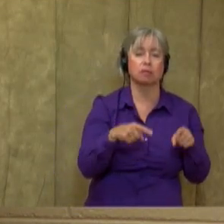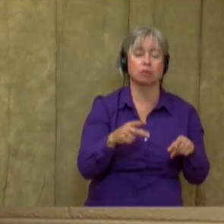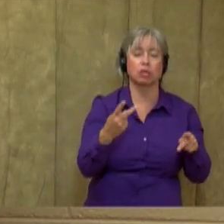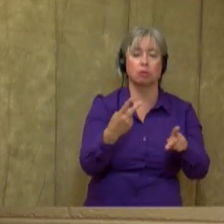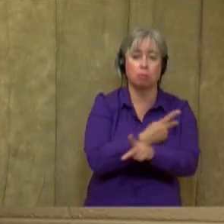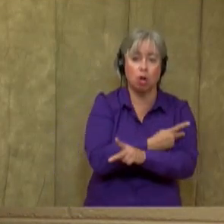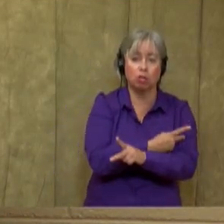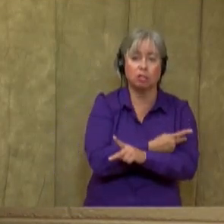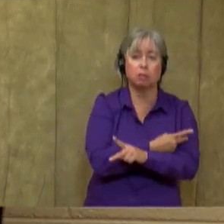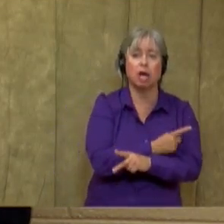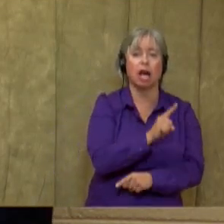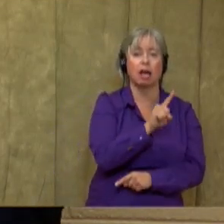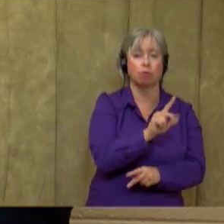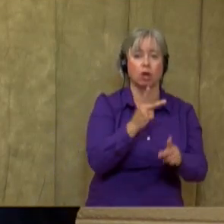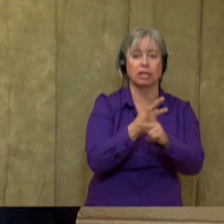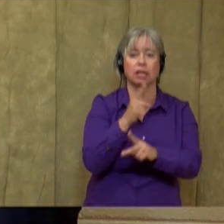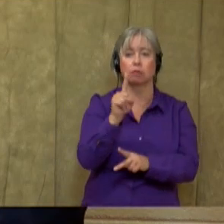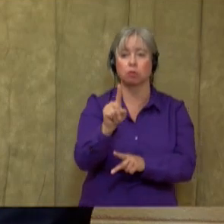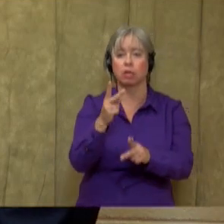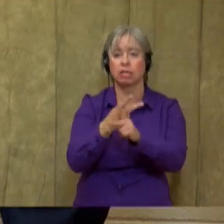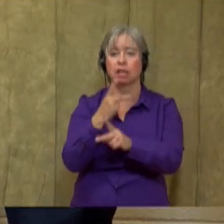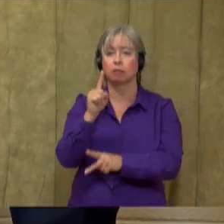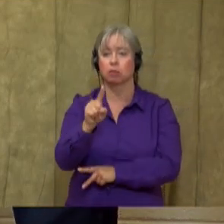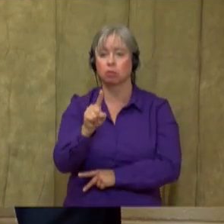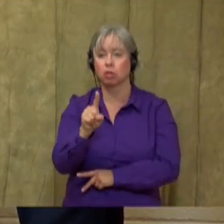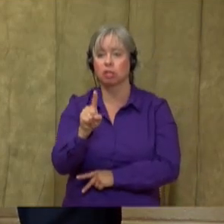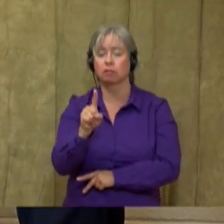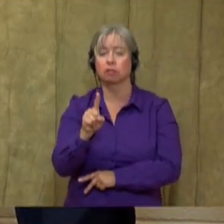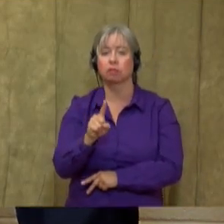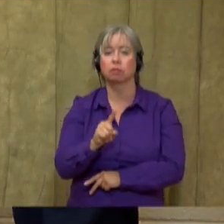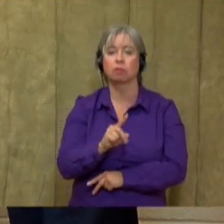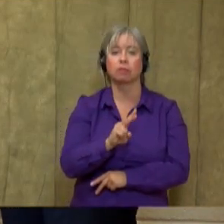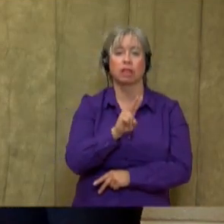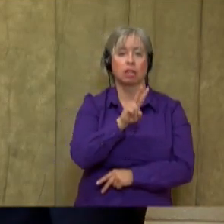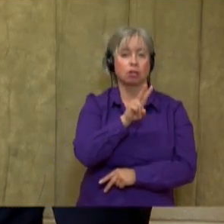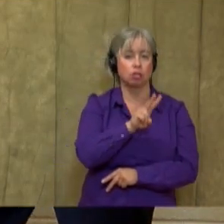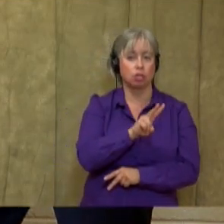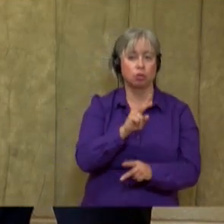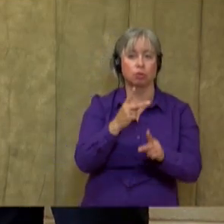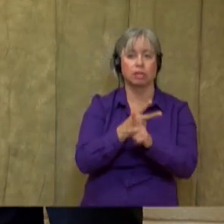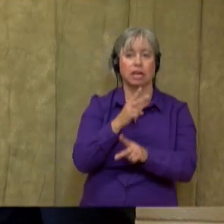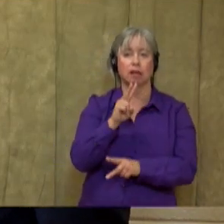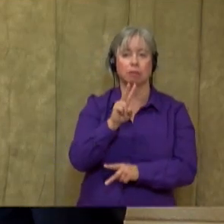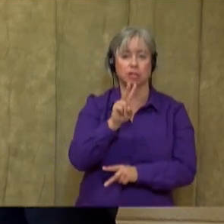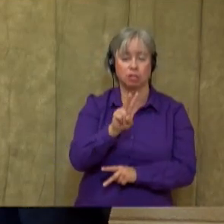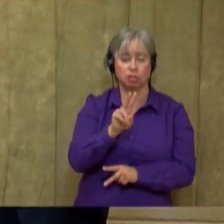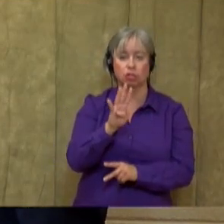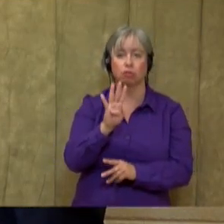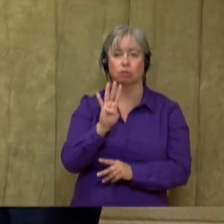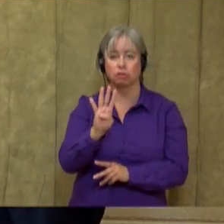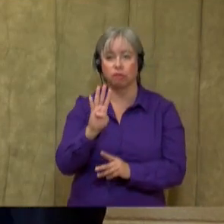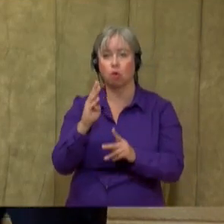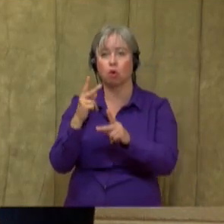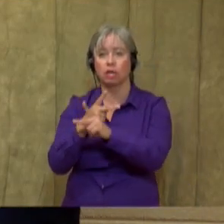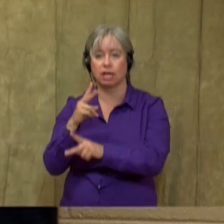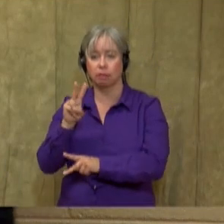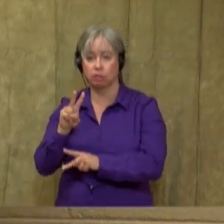times 1 is going to give us 1. 2 times 2 times 2. So 2 times 2 is 4, times 2 again is